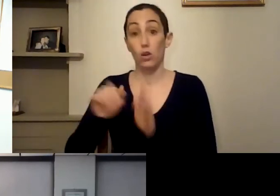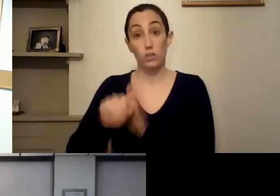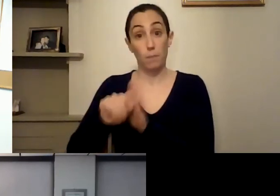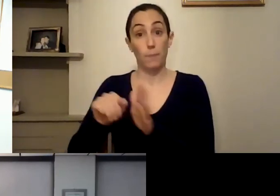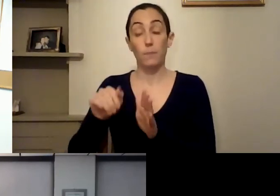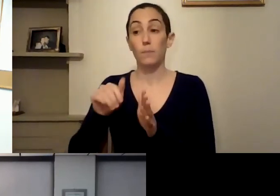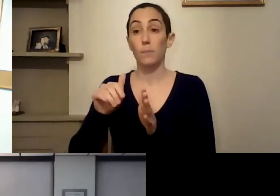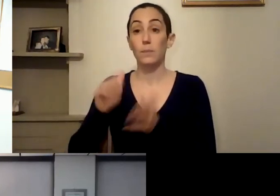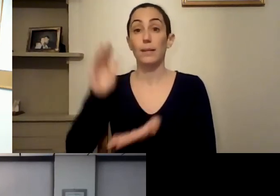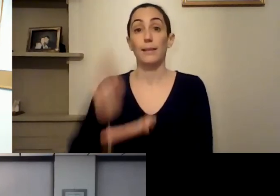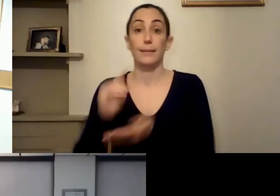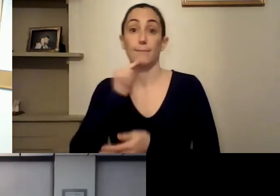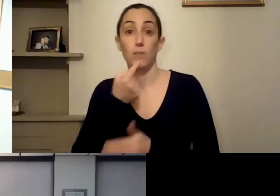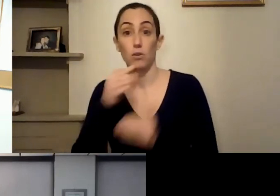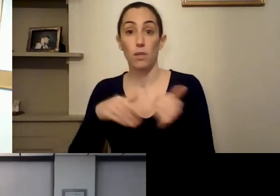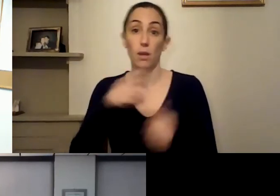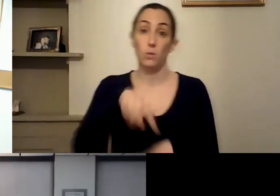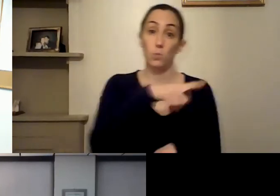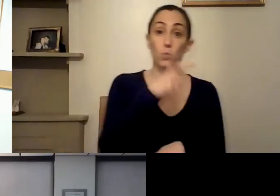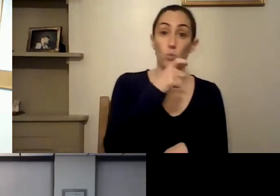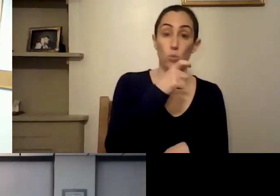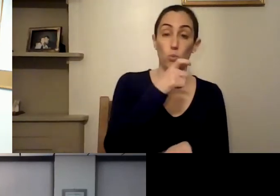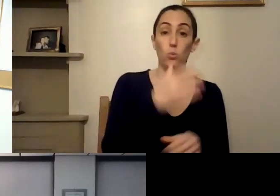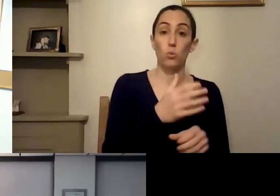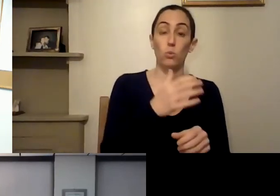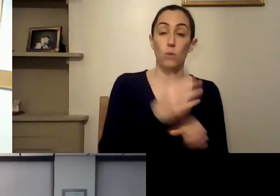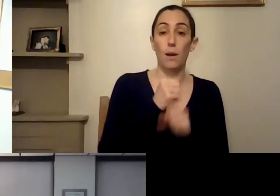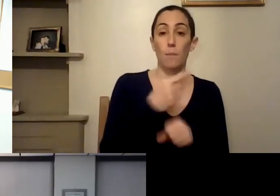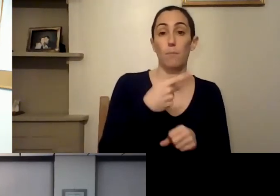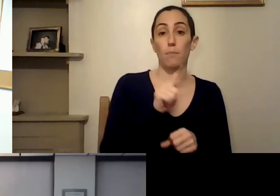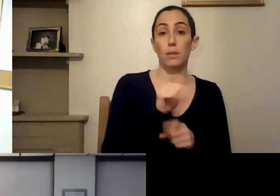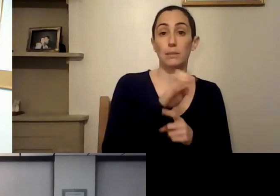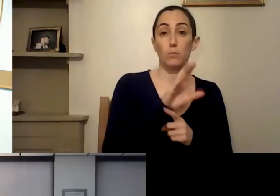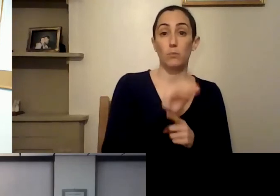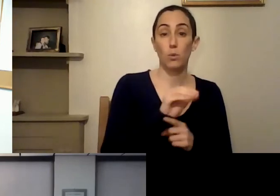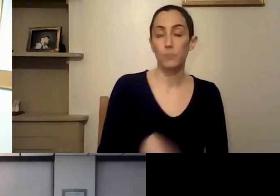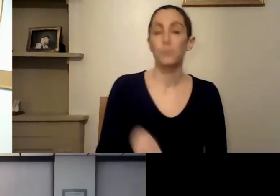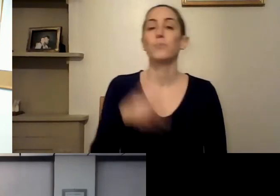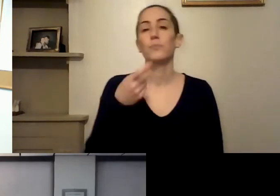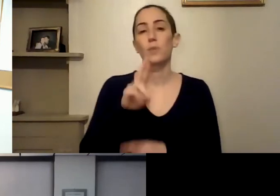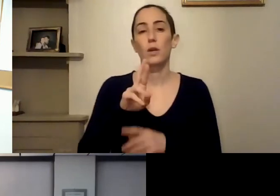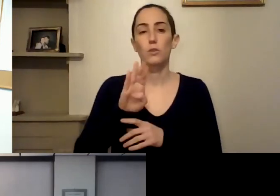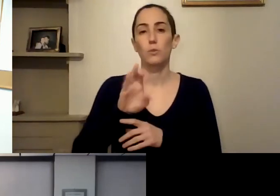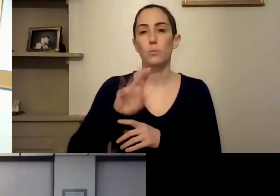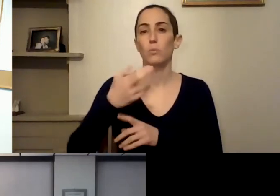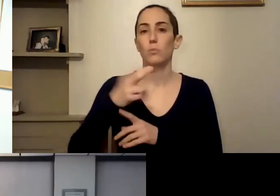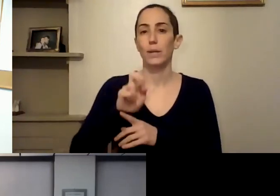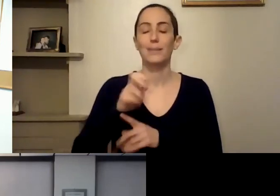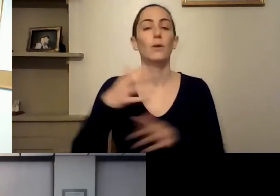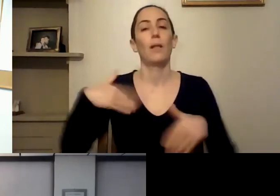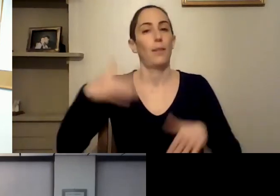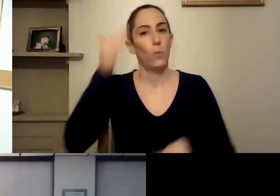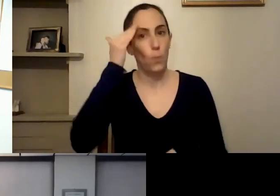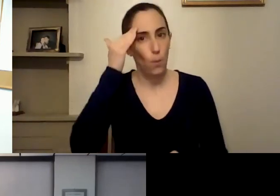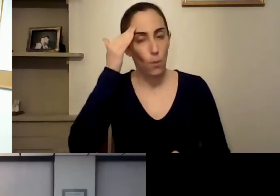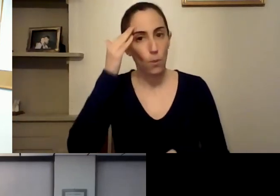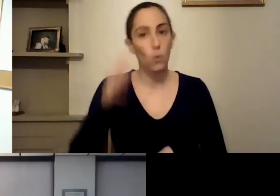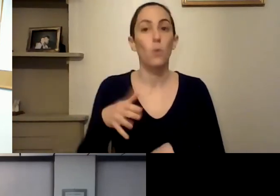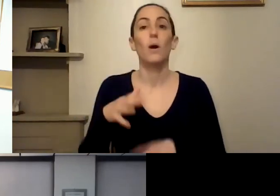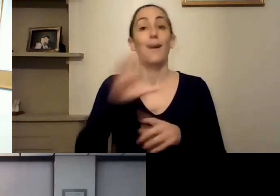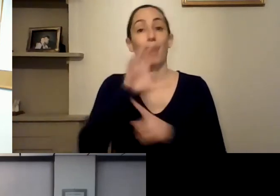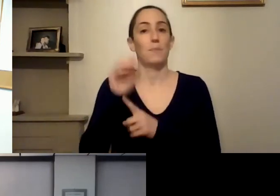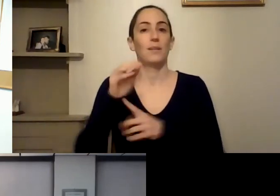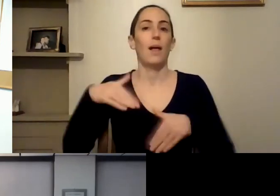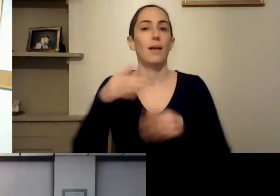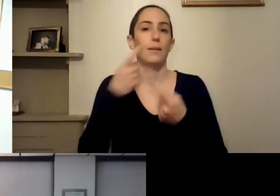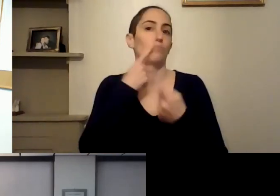don't actually know the answer to that. They haven't gotten that granular in their analysis as yet, but I'll be very interested to